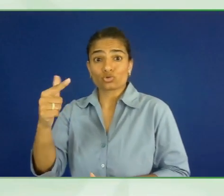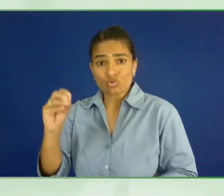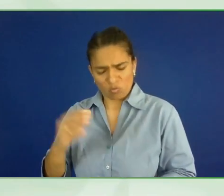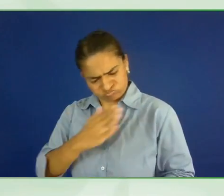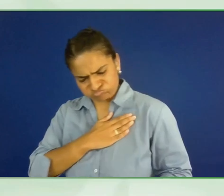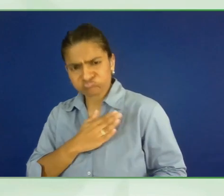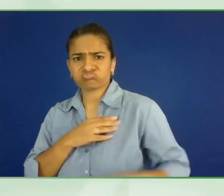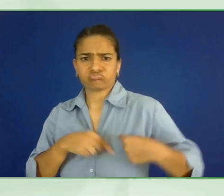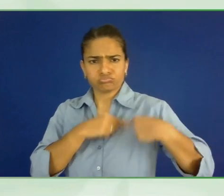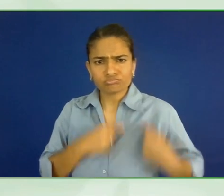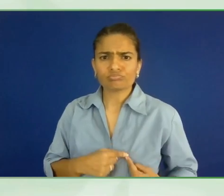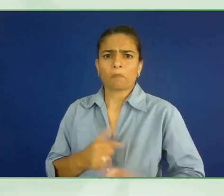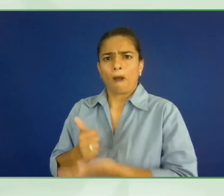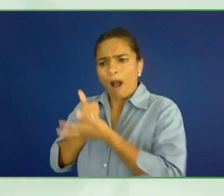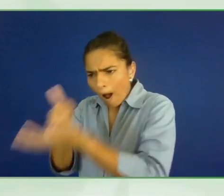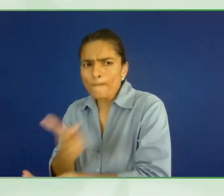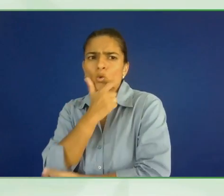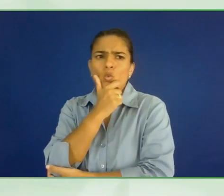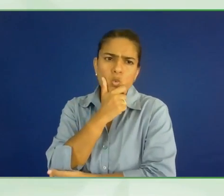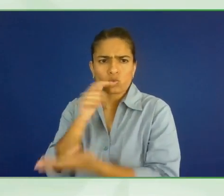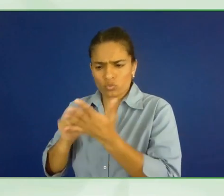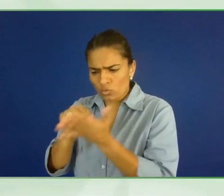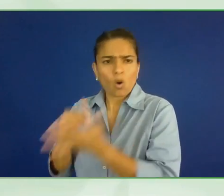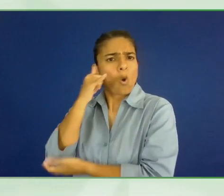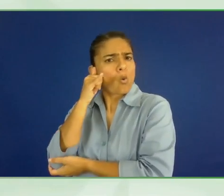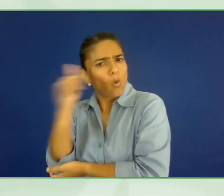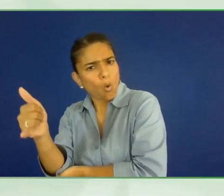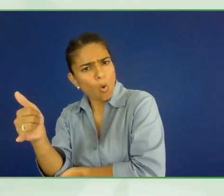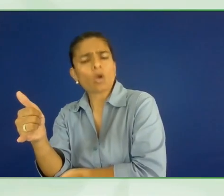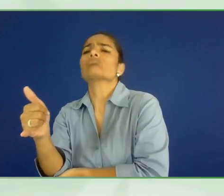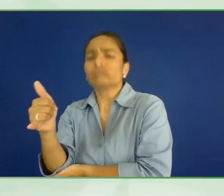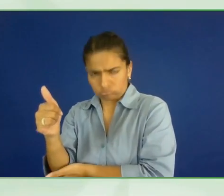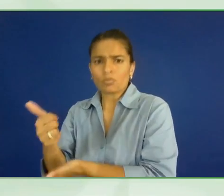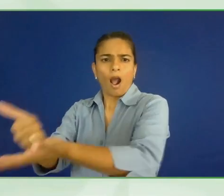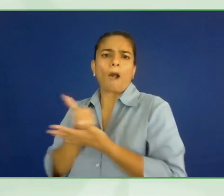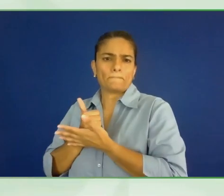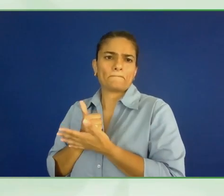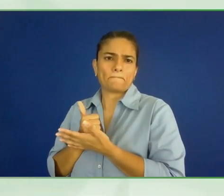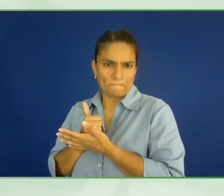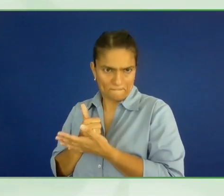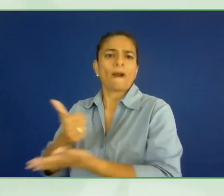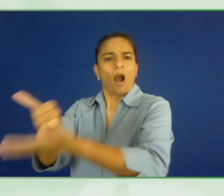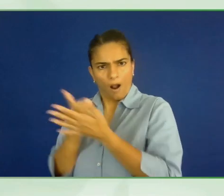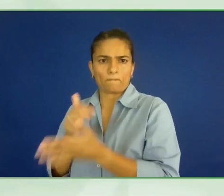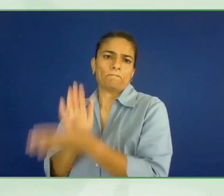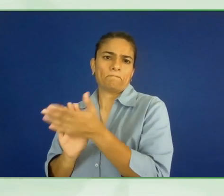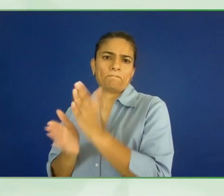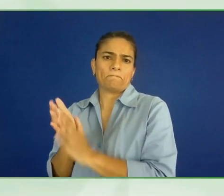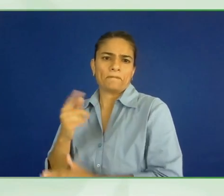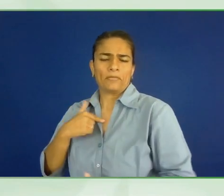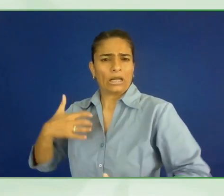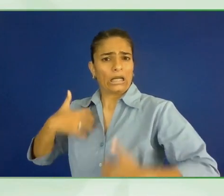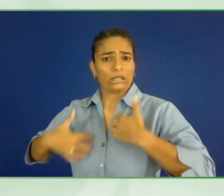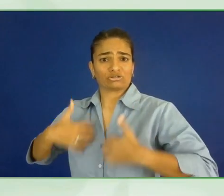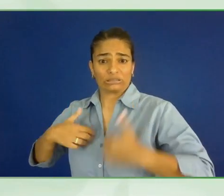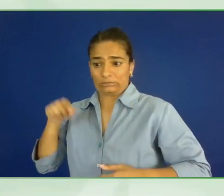so call them and ask for the help. So we are very, very, very interested in this change and we are looking